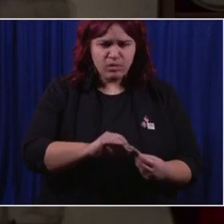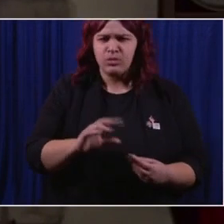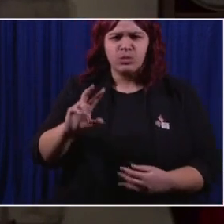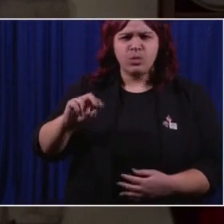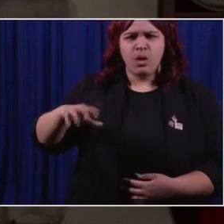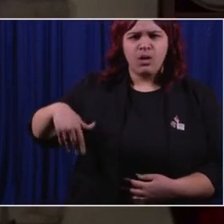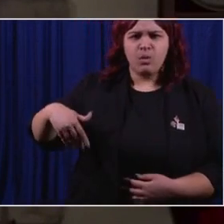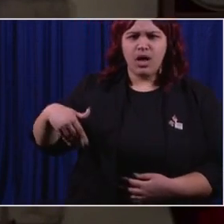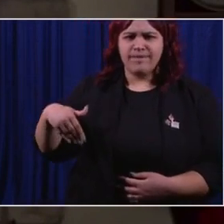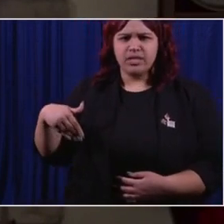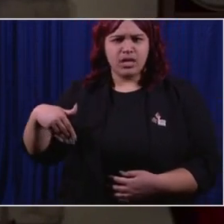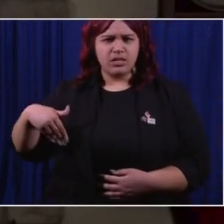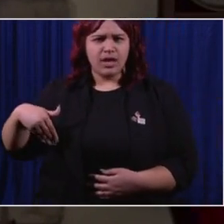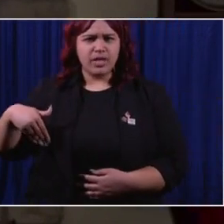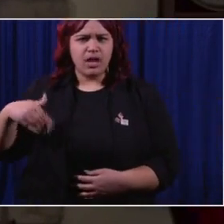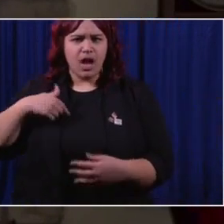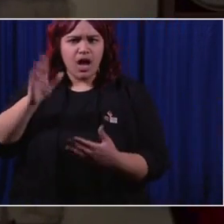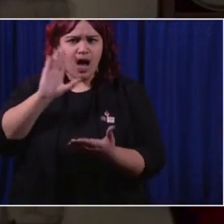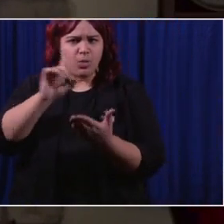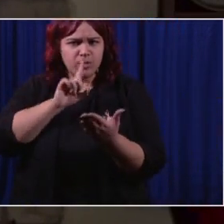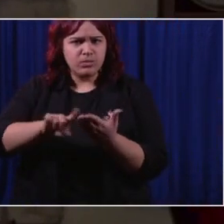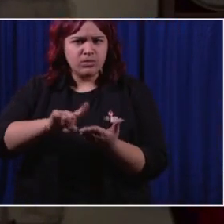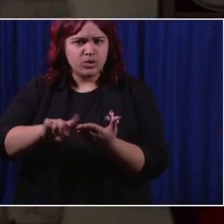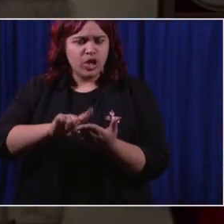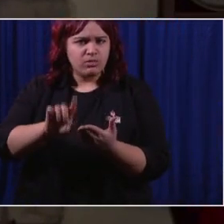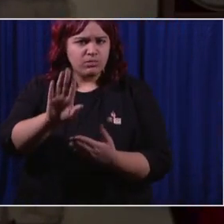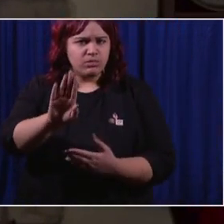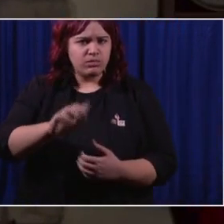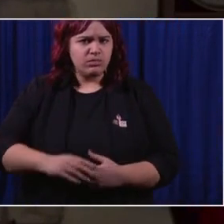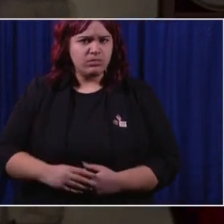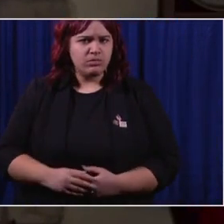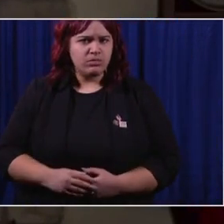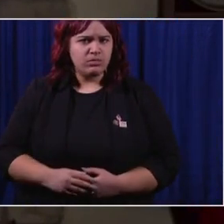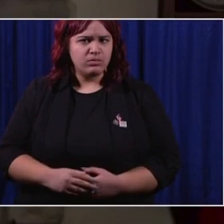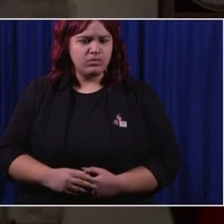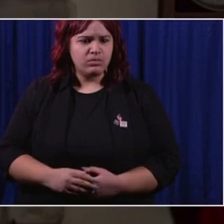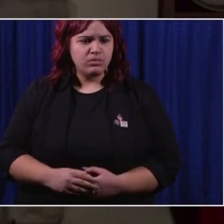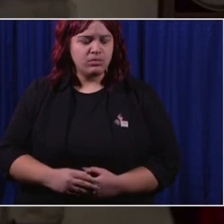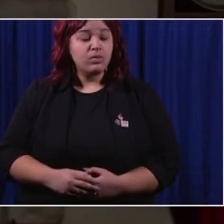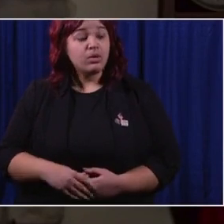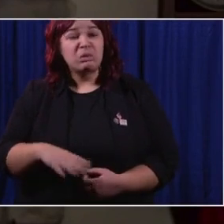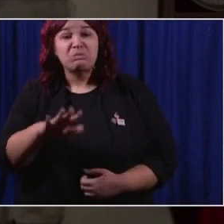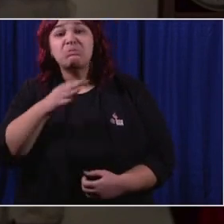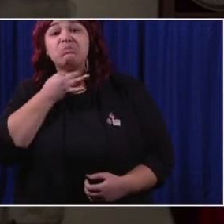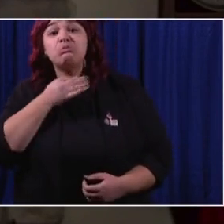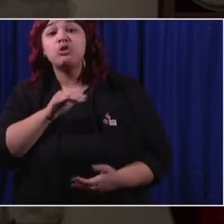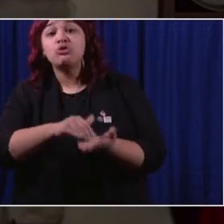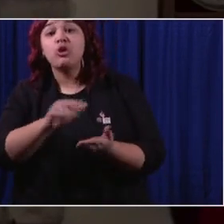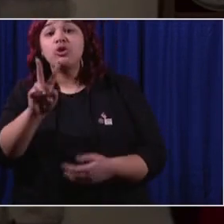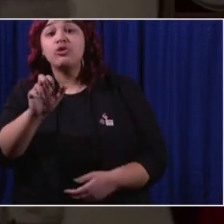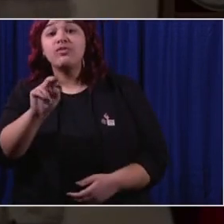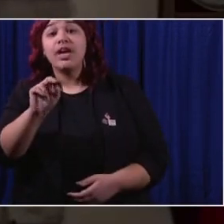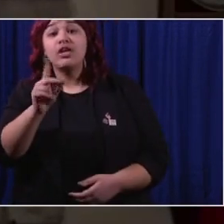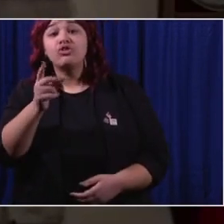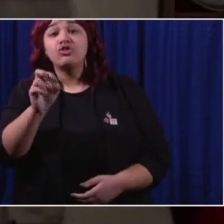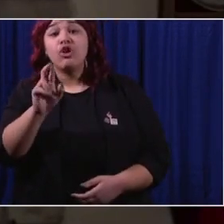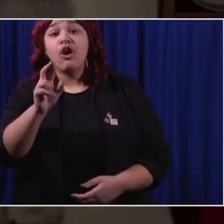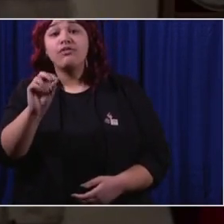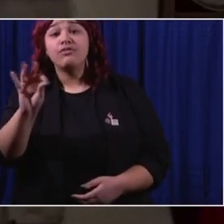No, I don't. I can check, but I don't know anything about it. Does Dr. Vanderhoff know? I don't know. We'll ask